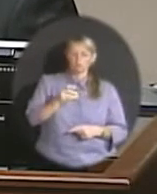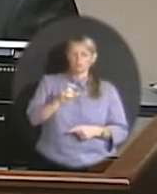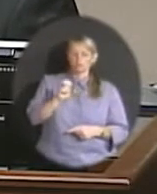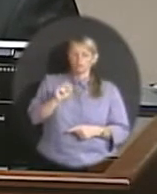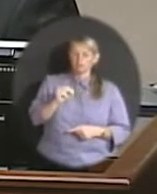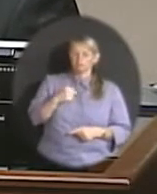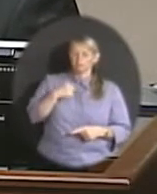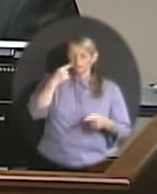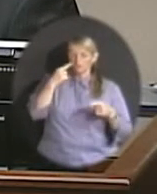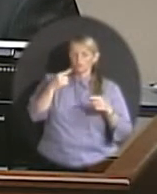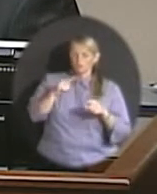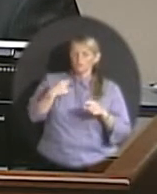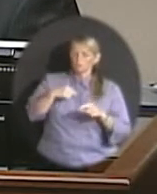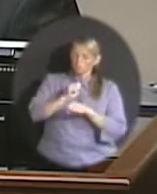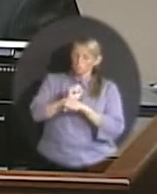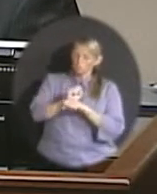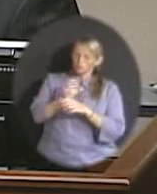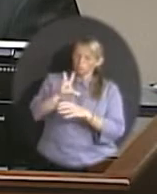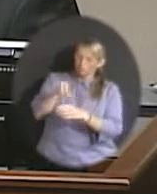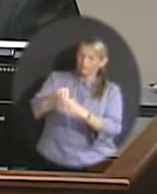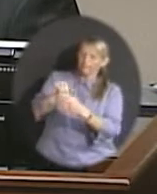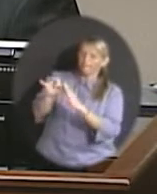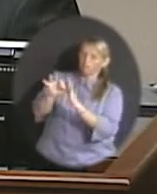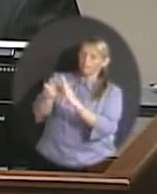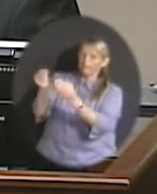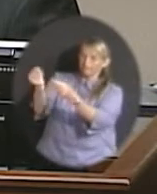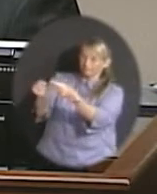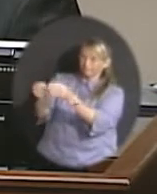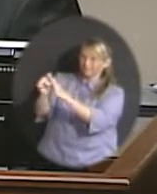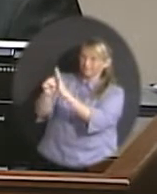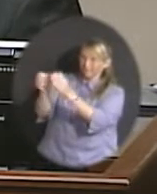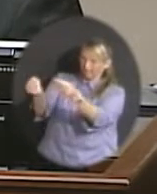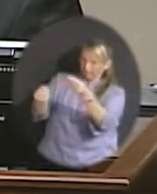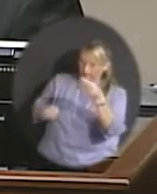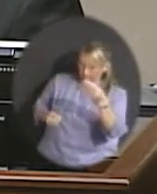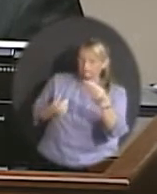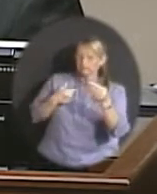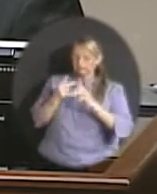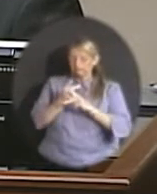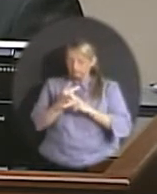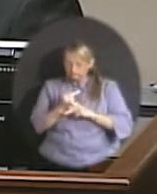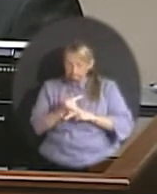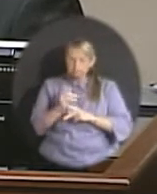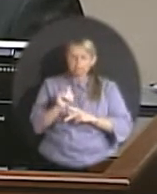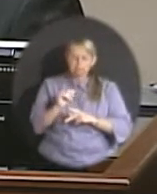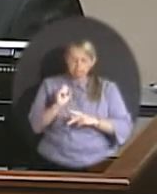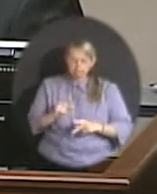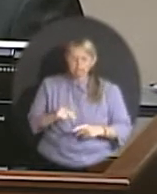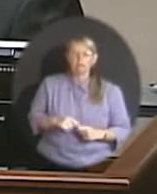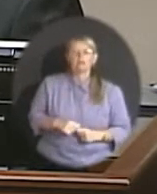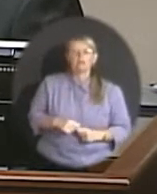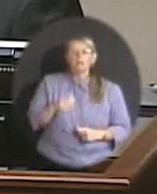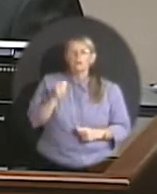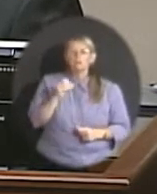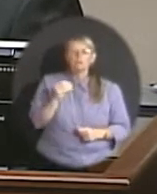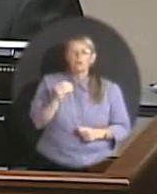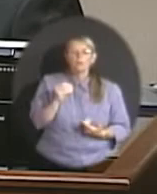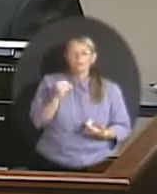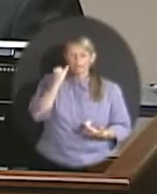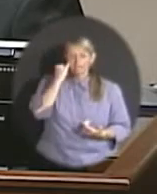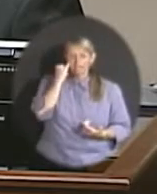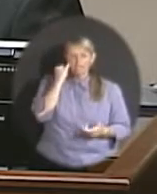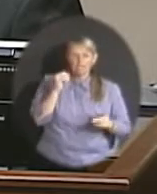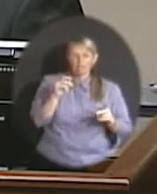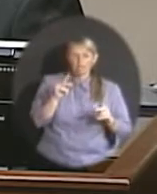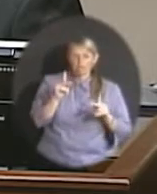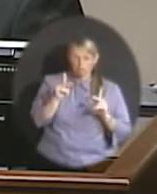Okay. So just to clarify for anyone that wants to make a difference on how the budget is put together, it wouldn't be running for school board. It would be running for House